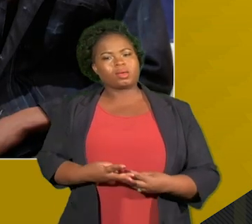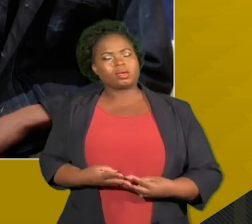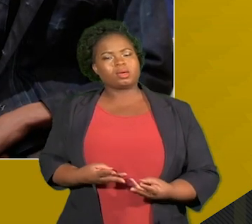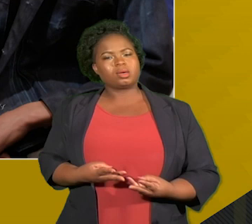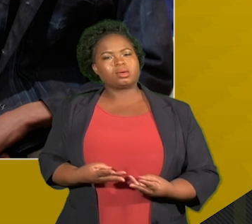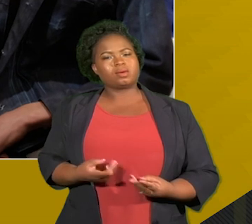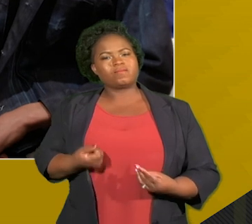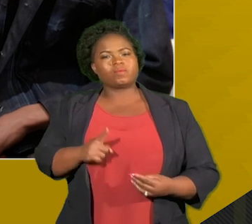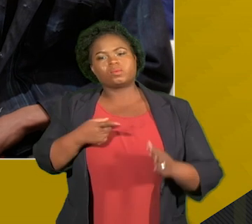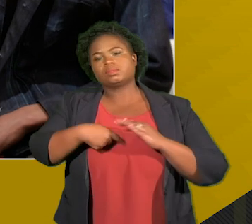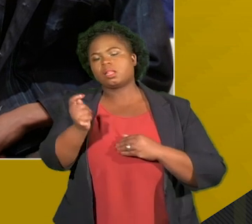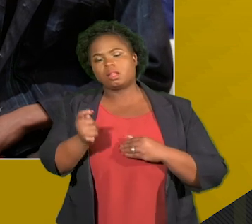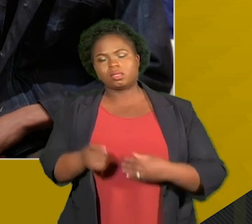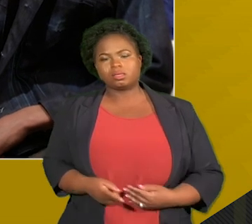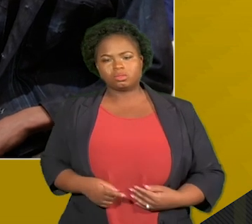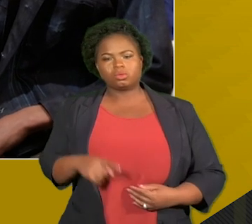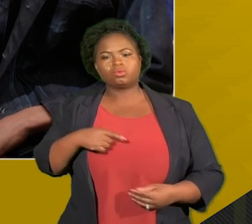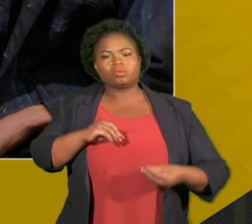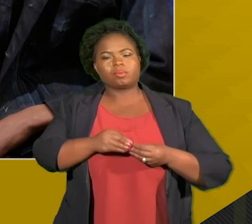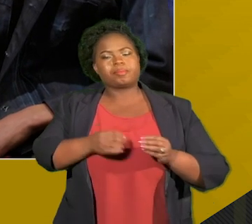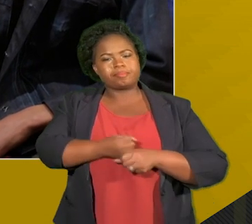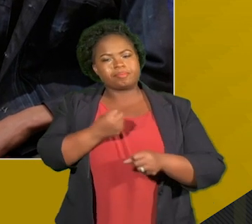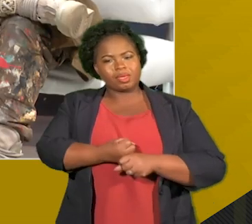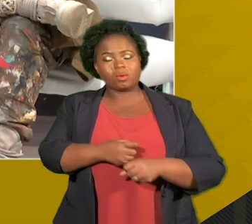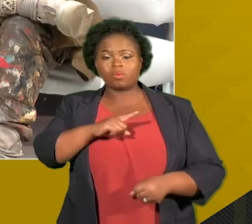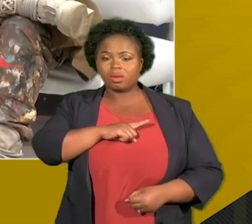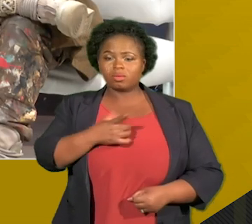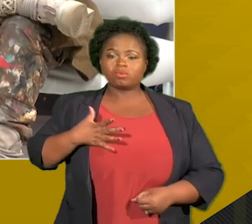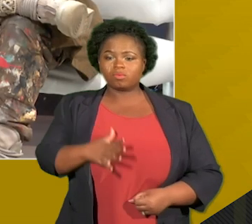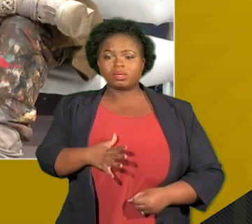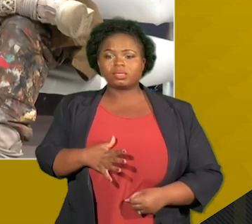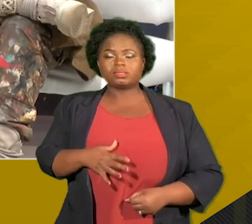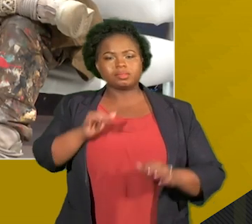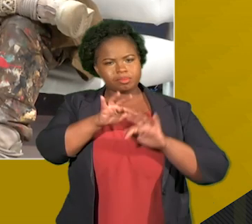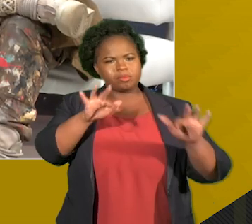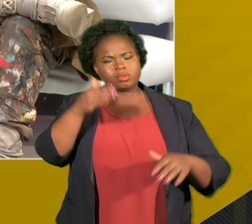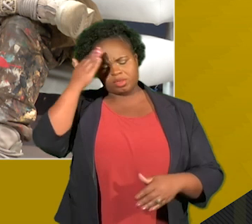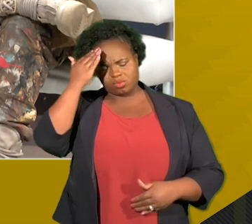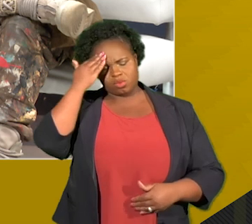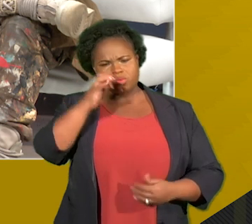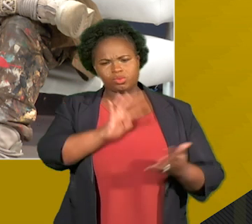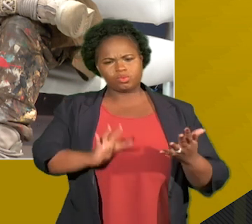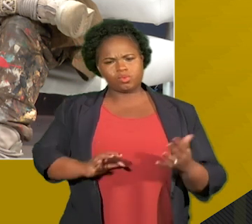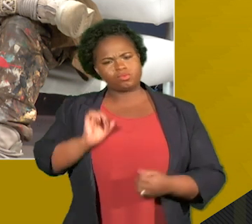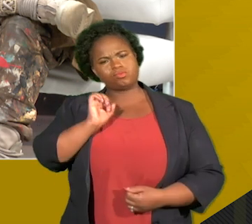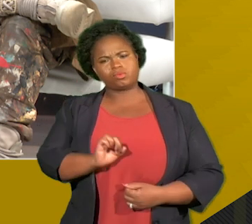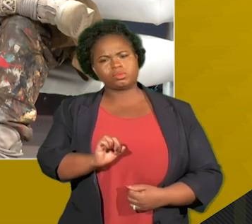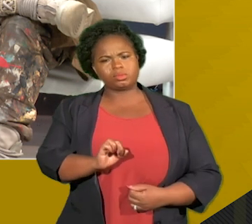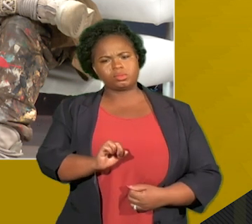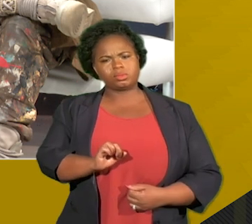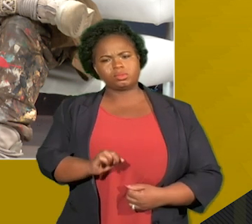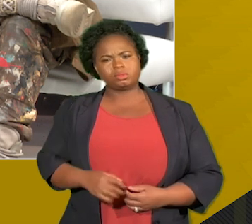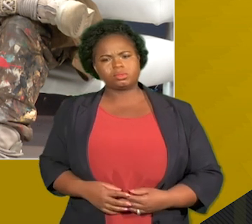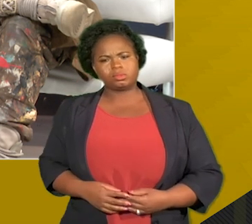necessarily sell. I think you make it because you want the bigger audience to know your story and make a